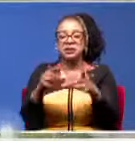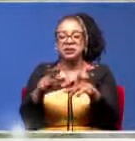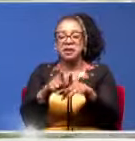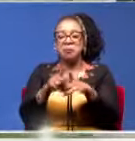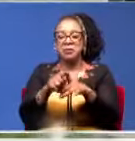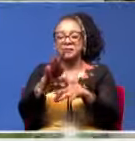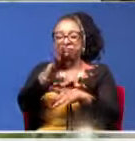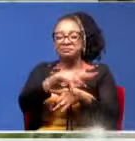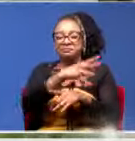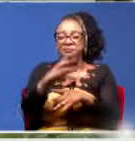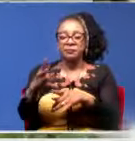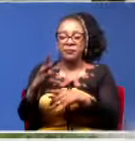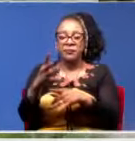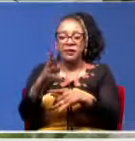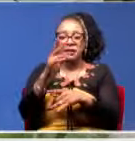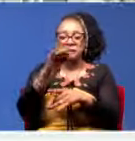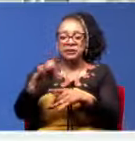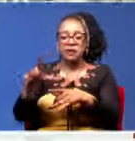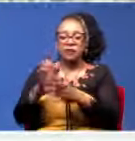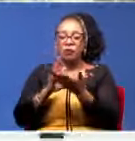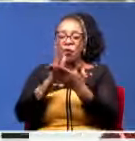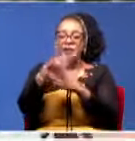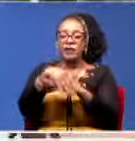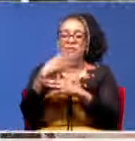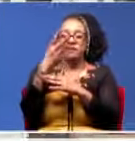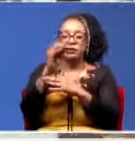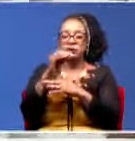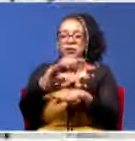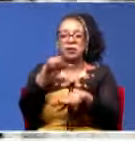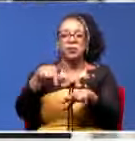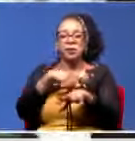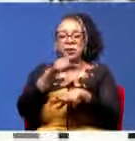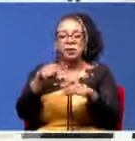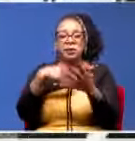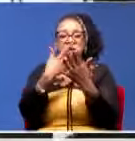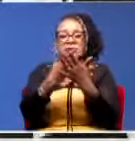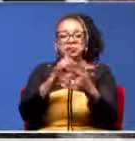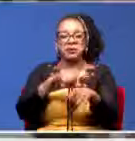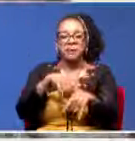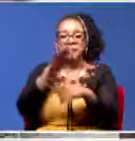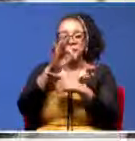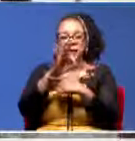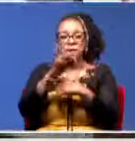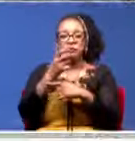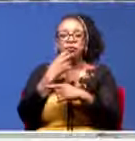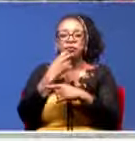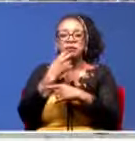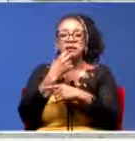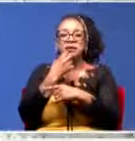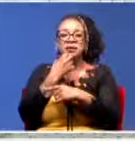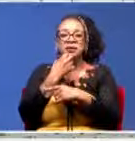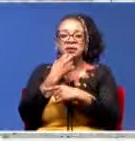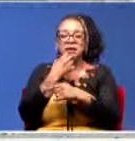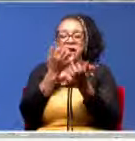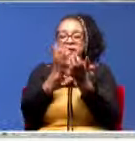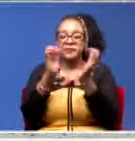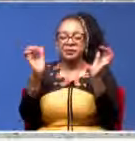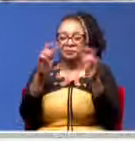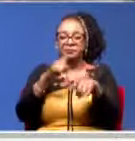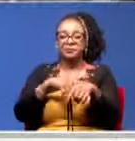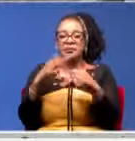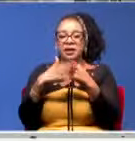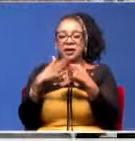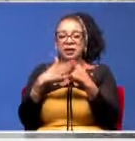police cell for over 40 hours. He was arrested around 3 p.m. on Tuesday and set free at 9